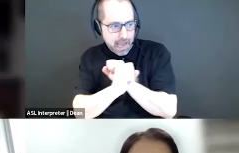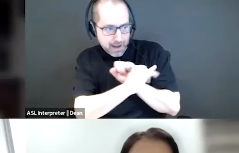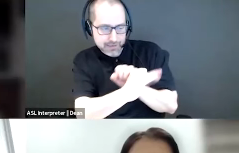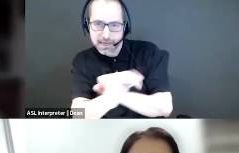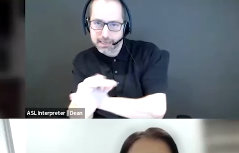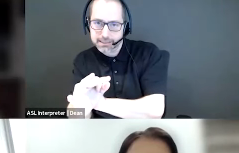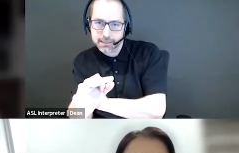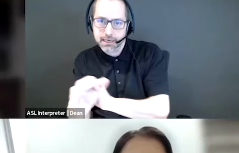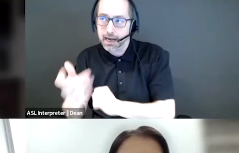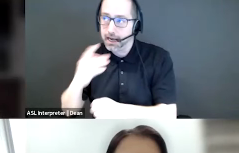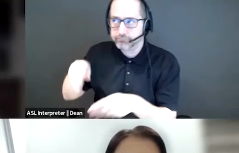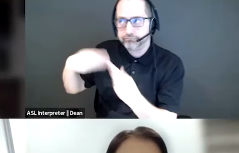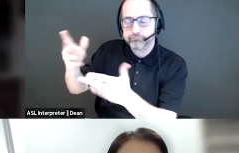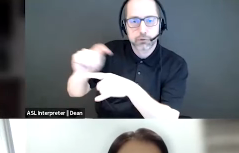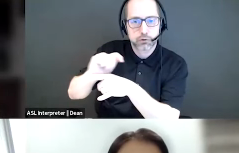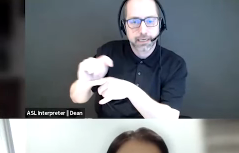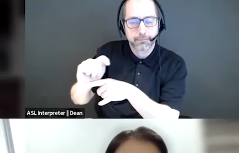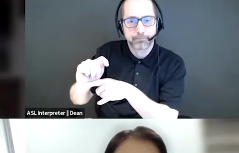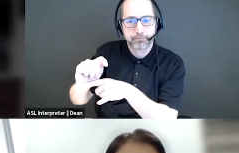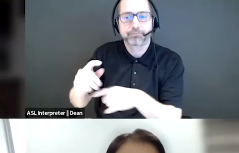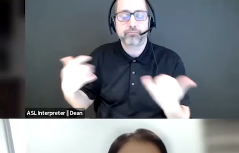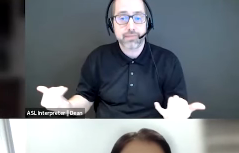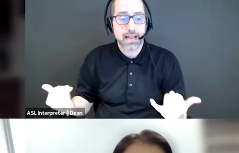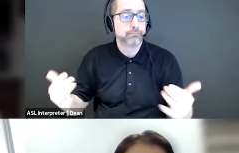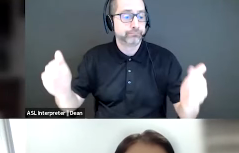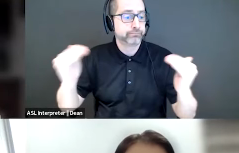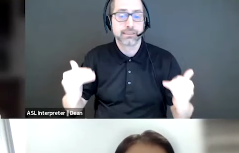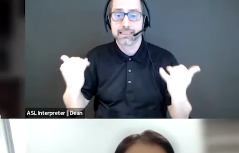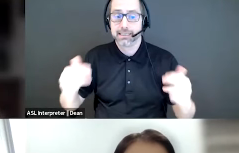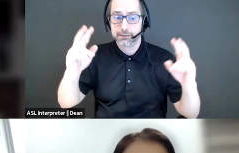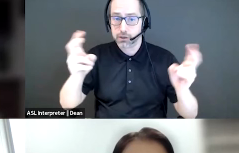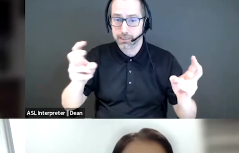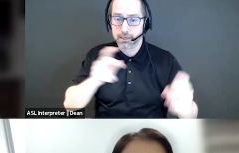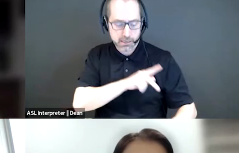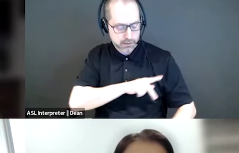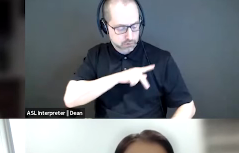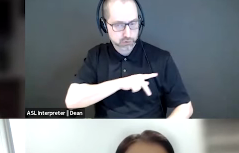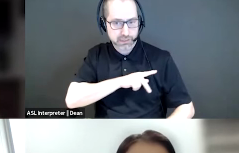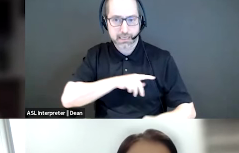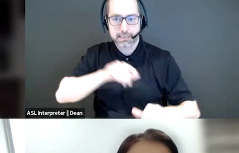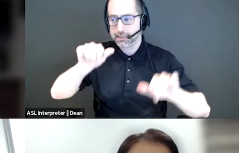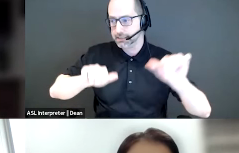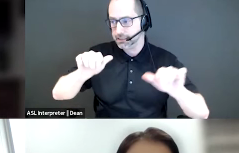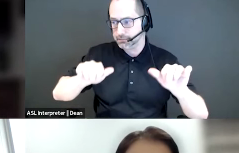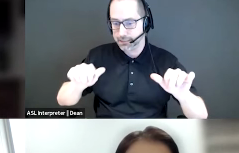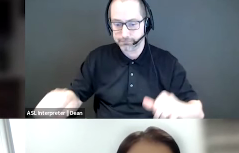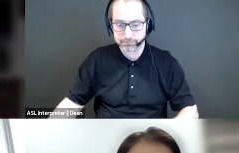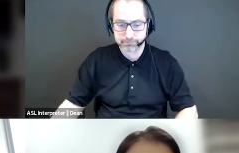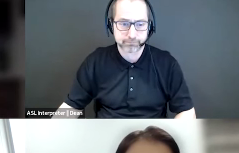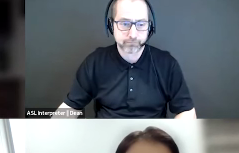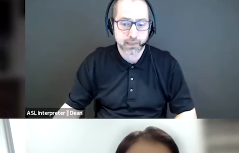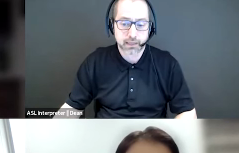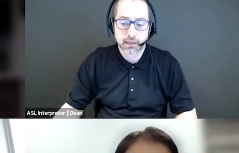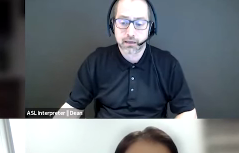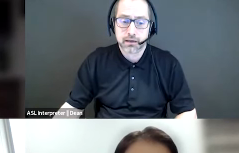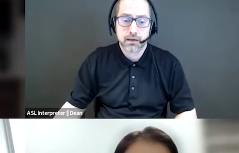Topic today is personality assessments. And I think, based on the number of people that fill out the little quizzes on